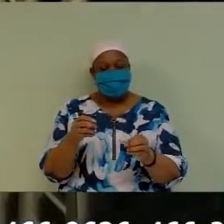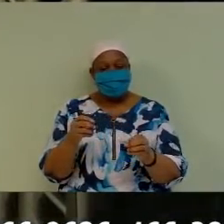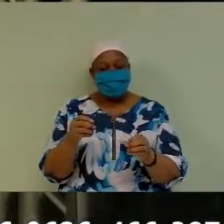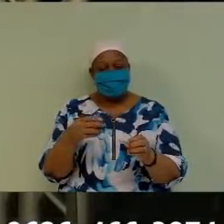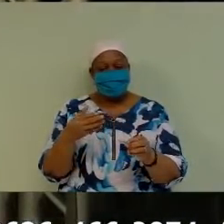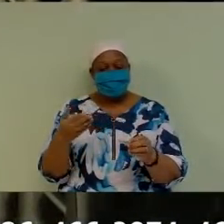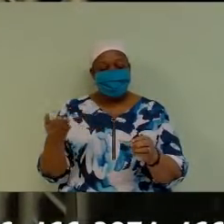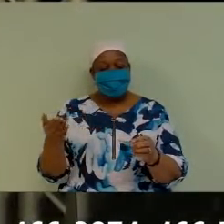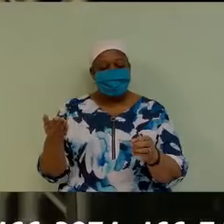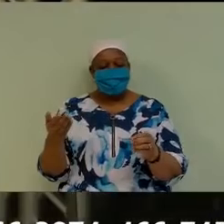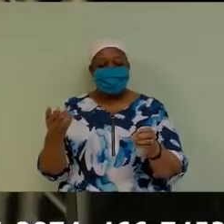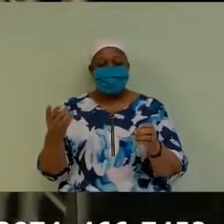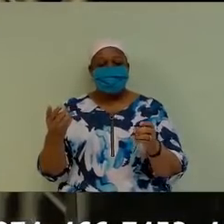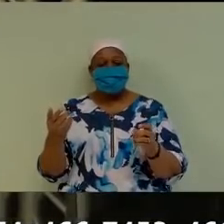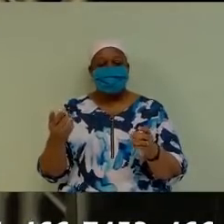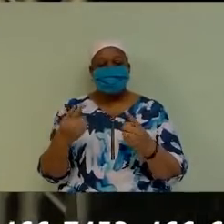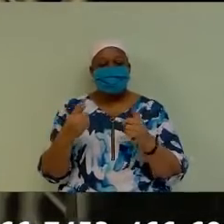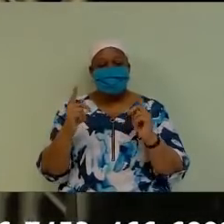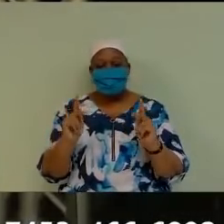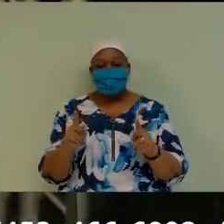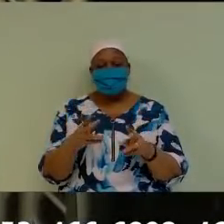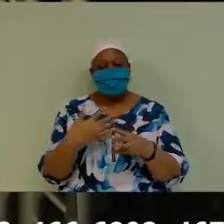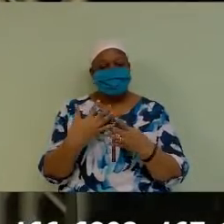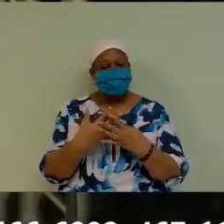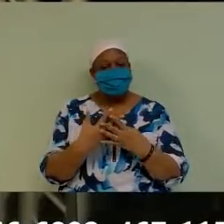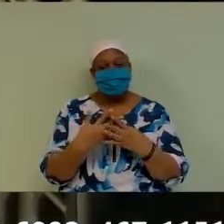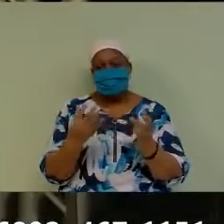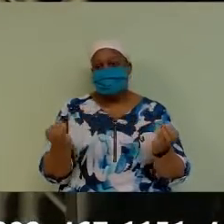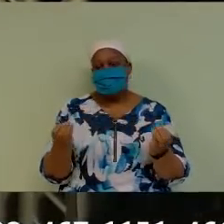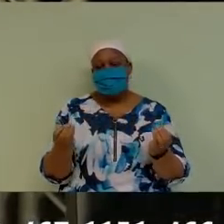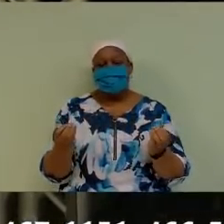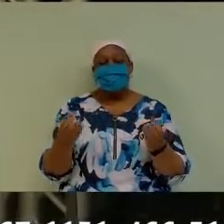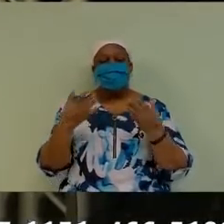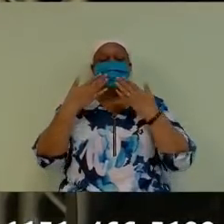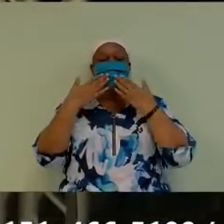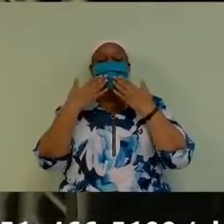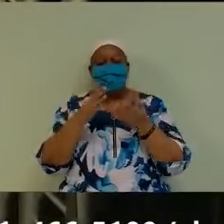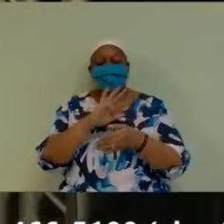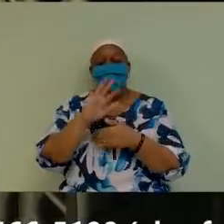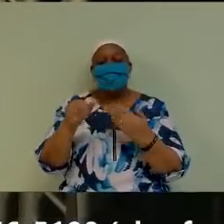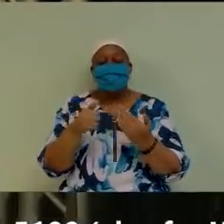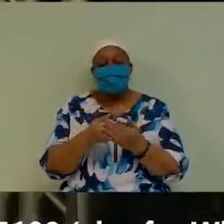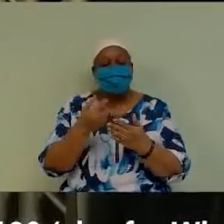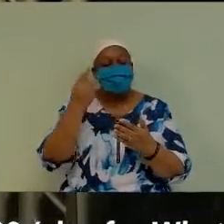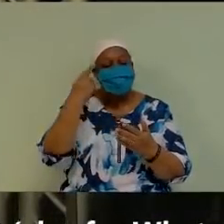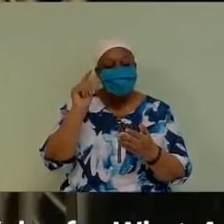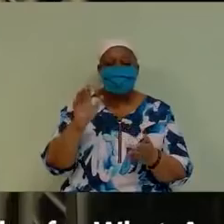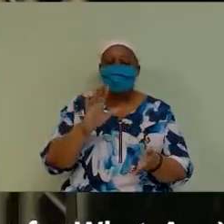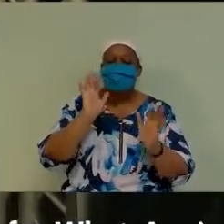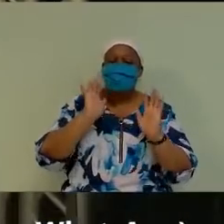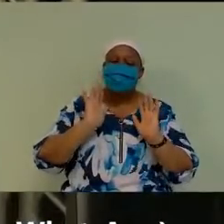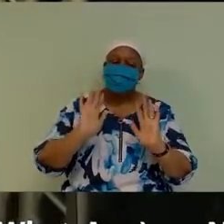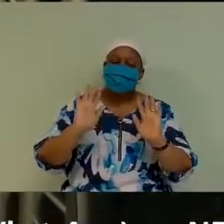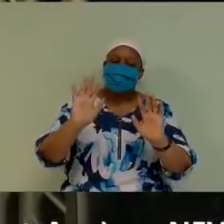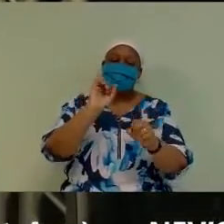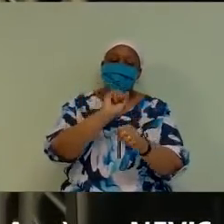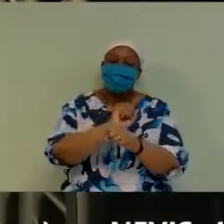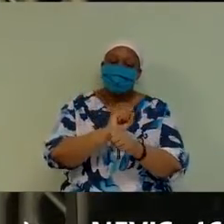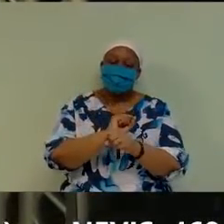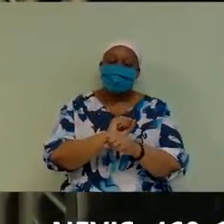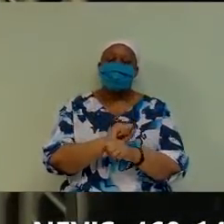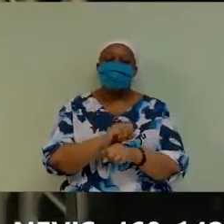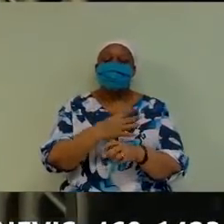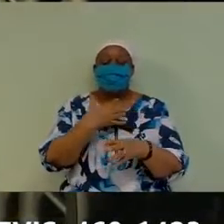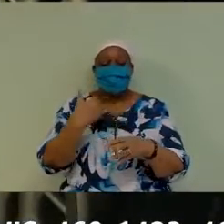of marring the activities. The police wish to thank residents for your civility in this regard, and I dare say